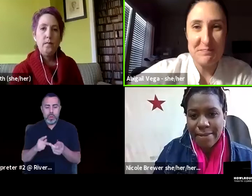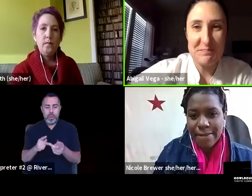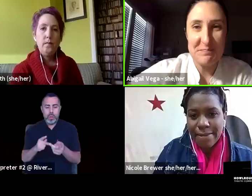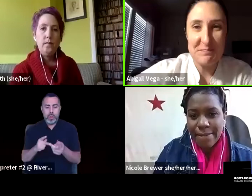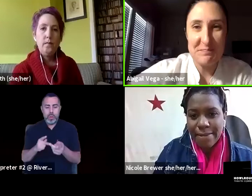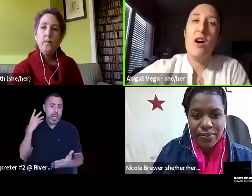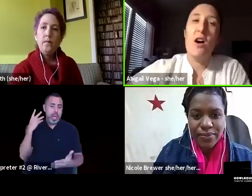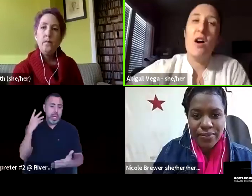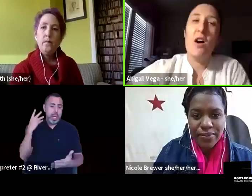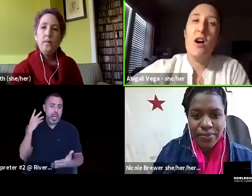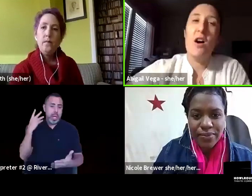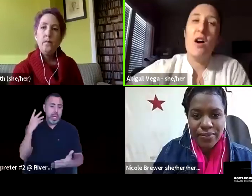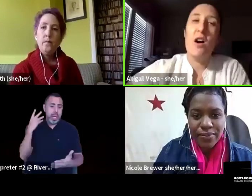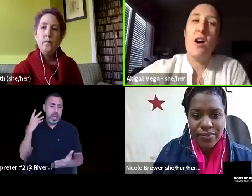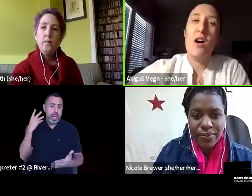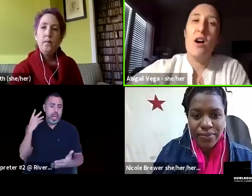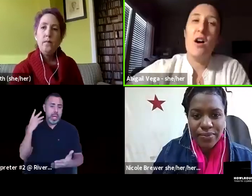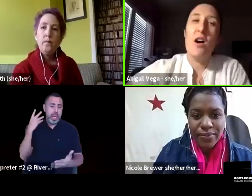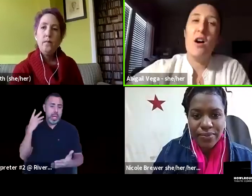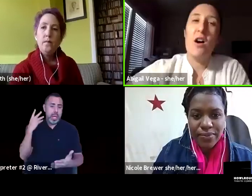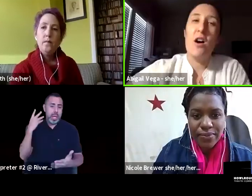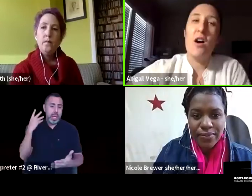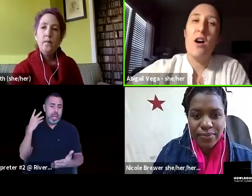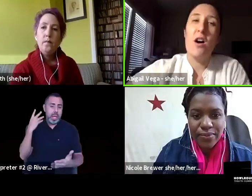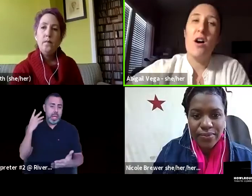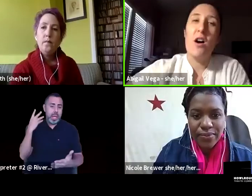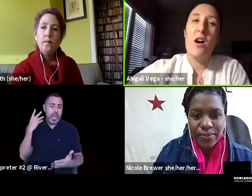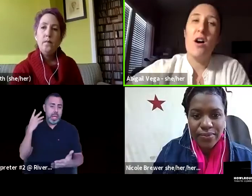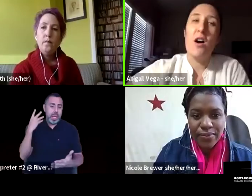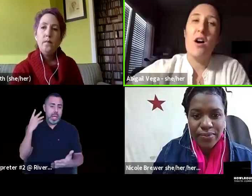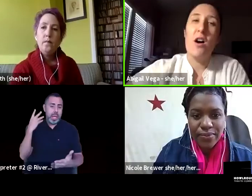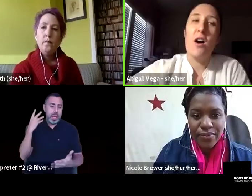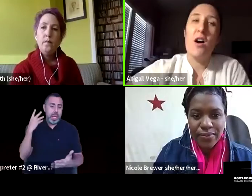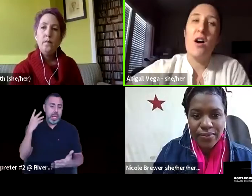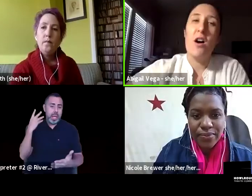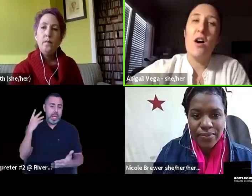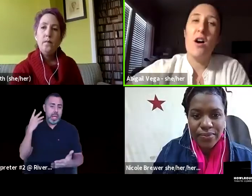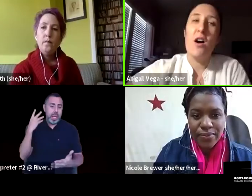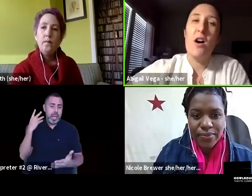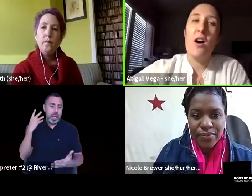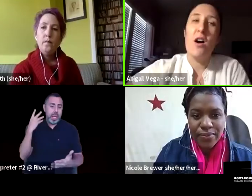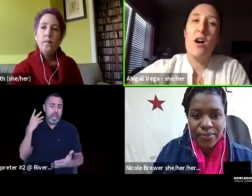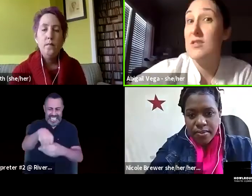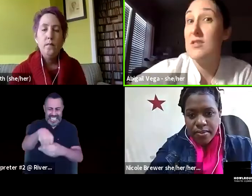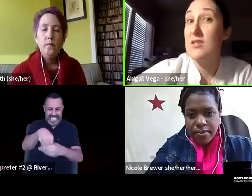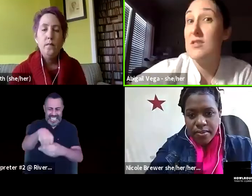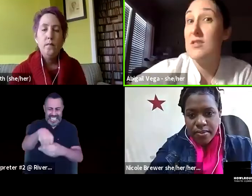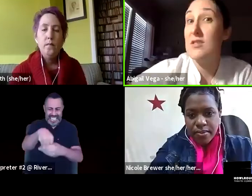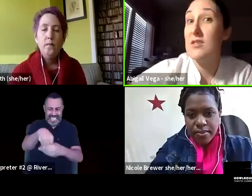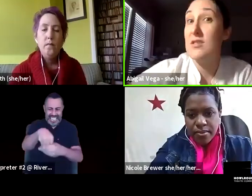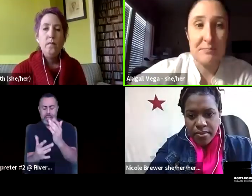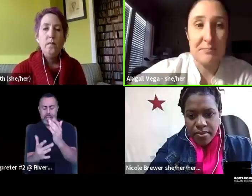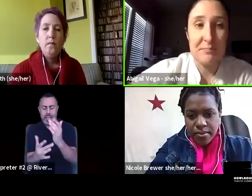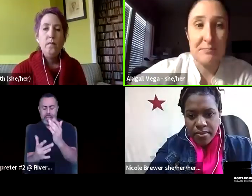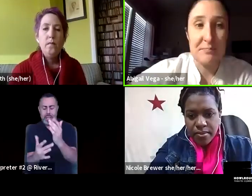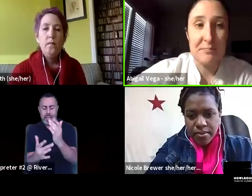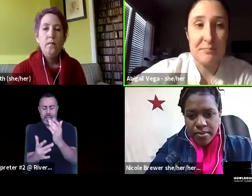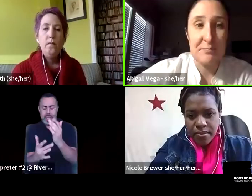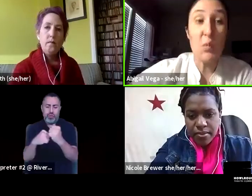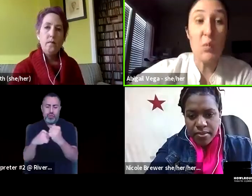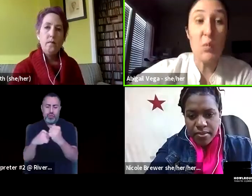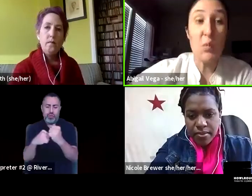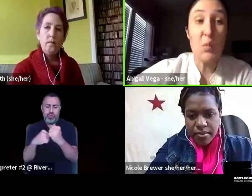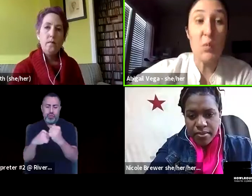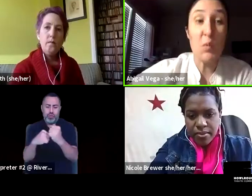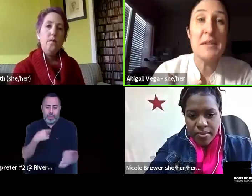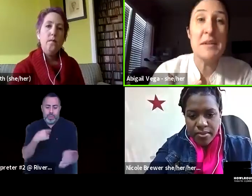of colonization embedded within the technologies, structures, and ways of thinking we use every day.